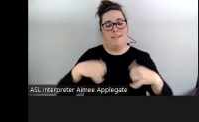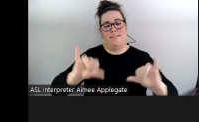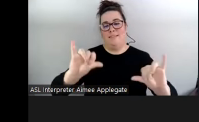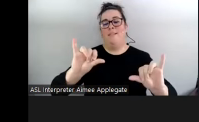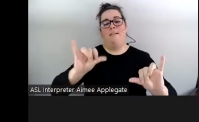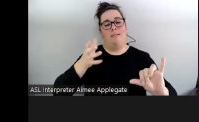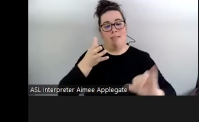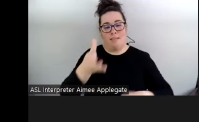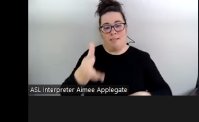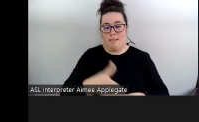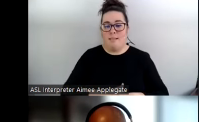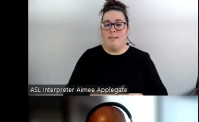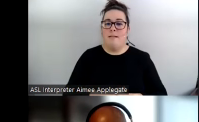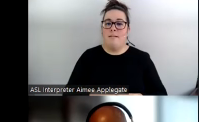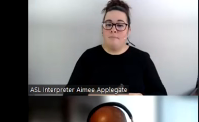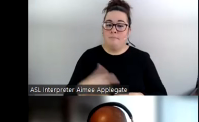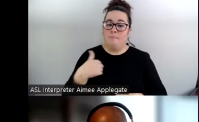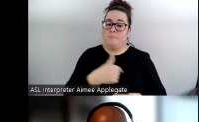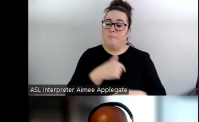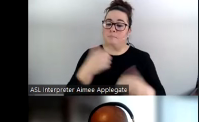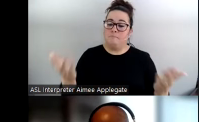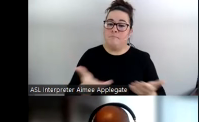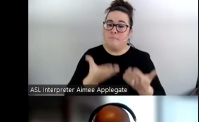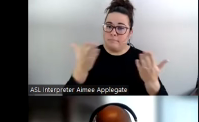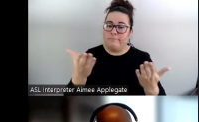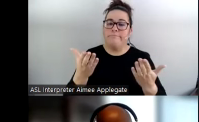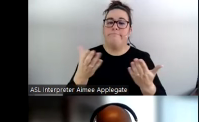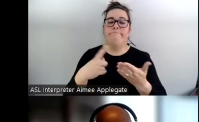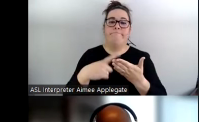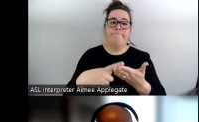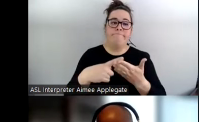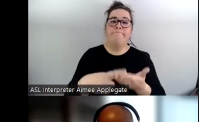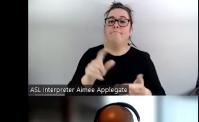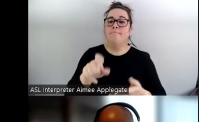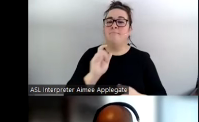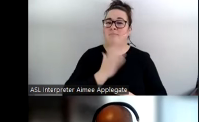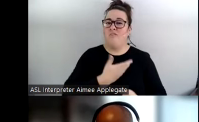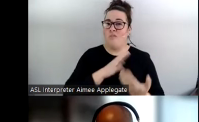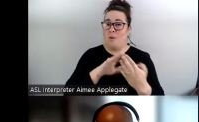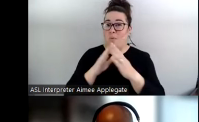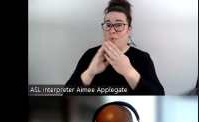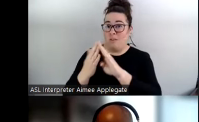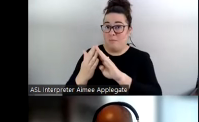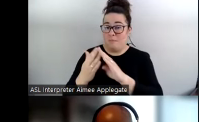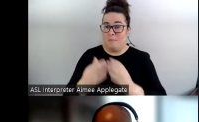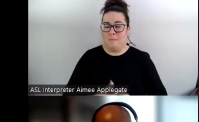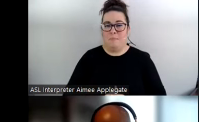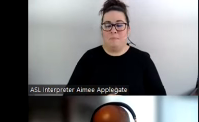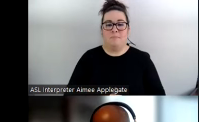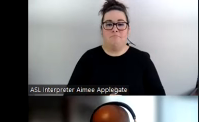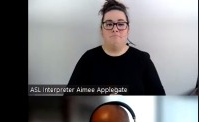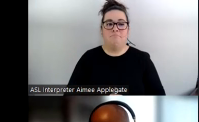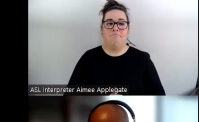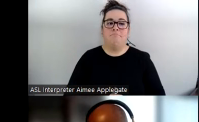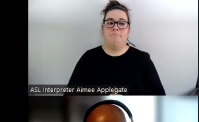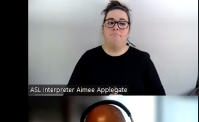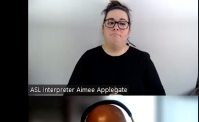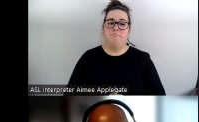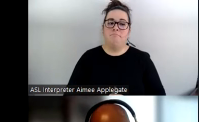to address all the other needs of our communities. This is about us taking in the information, but